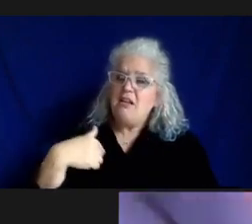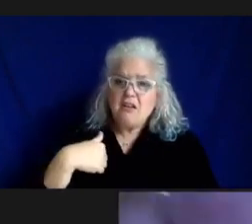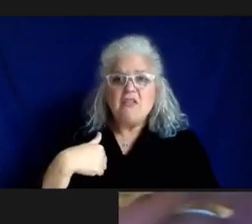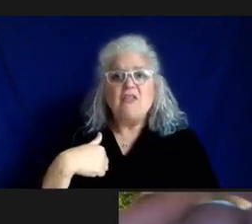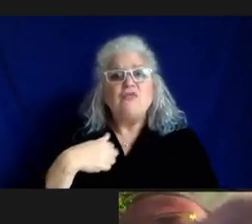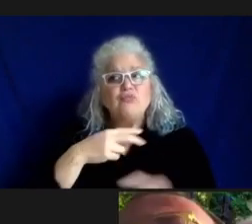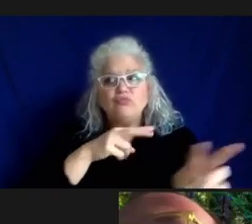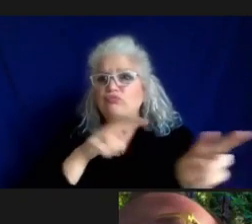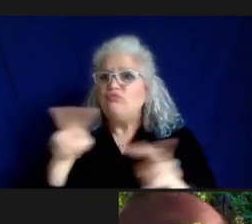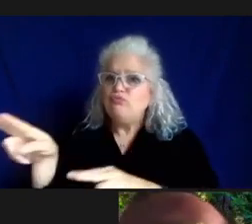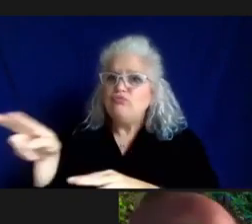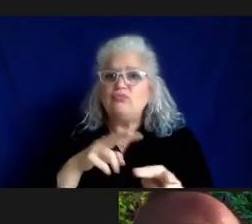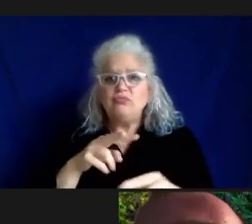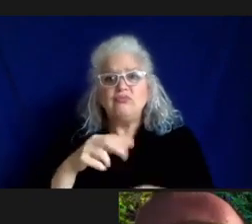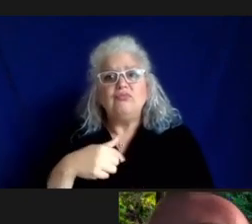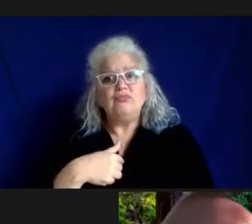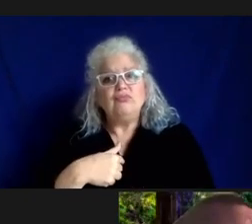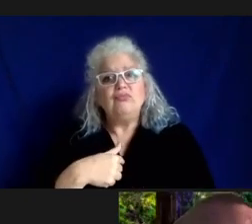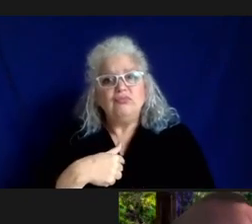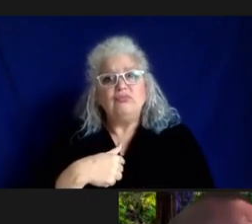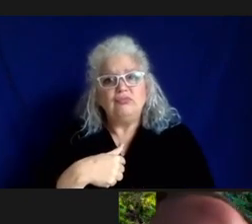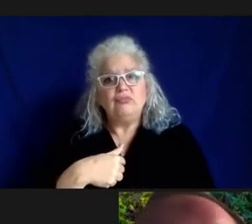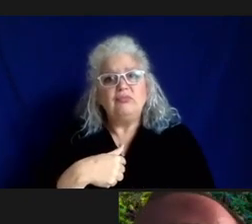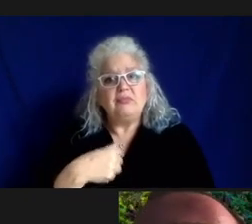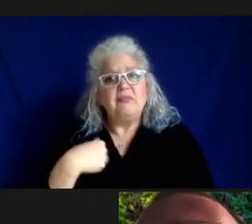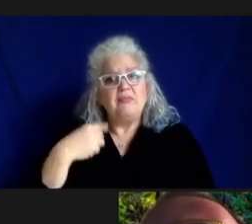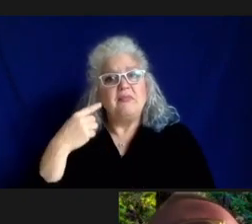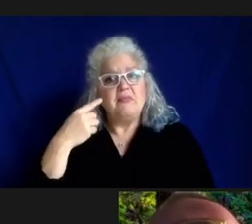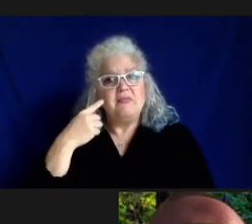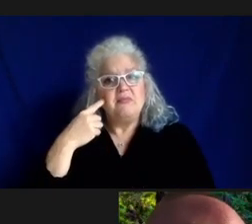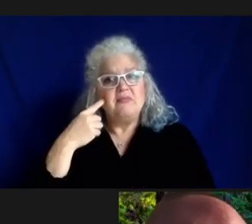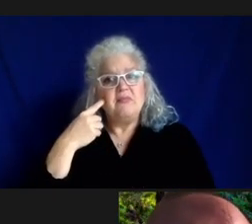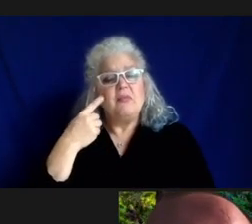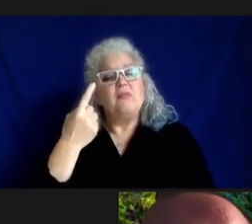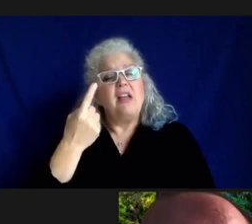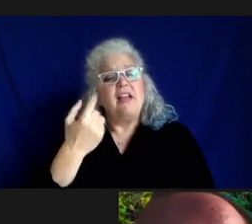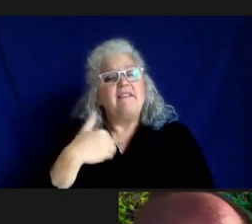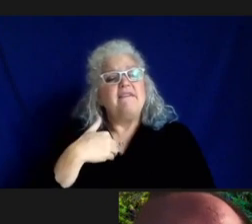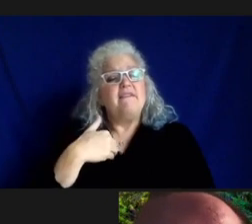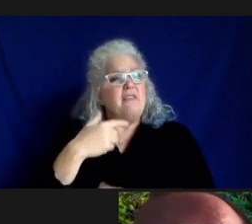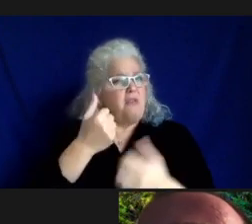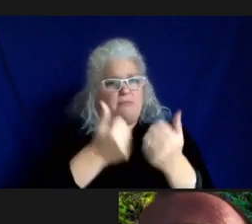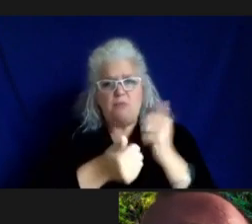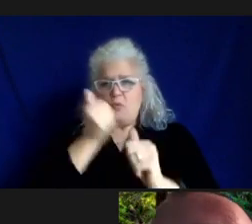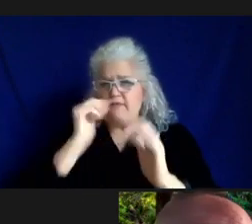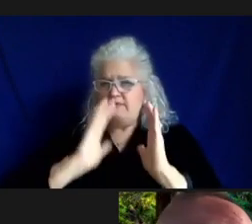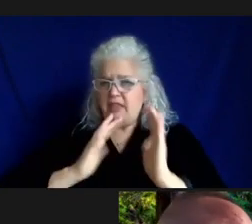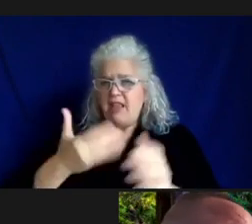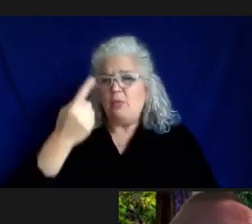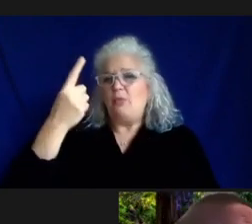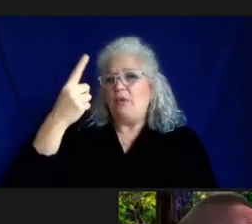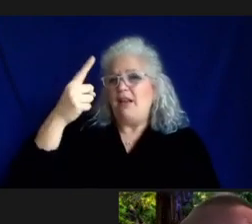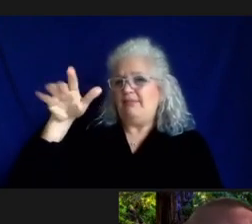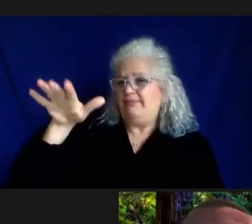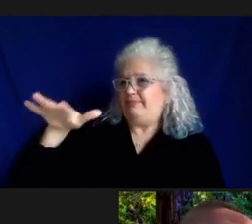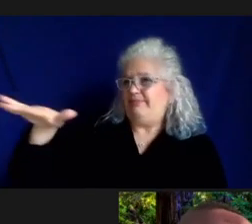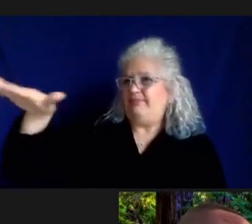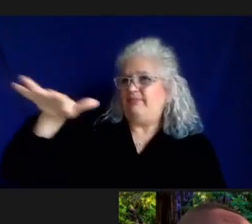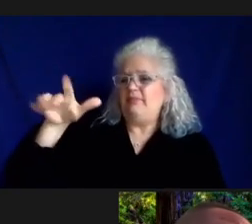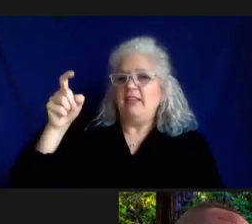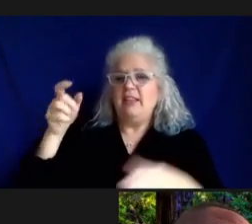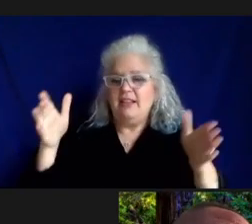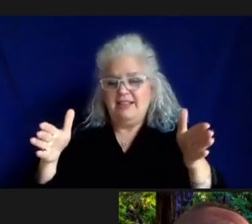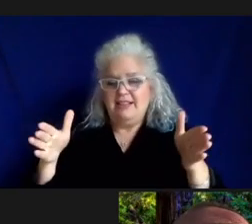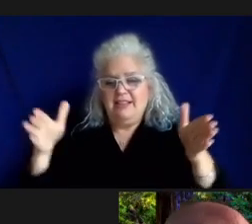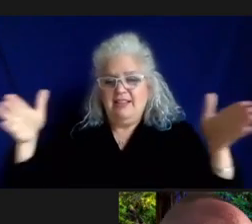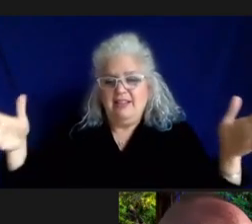one little area that needed to have a little more distance as far as width for wheelchairs, and that was right at the doorway when you come